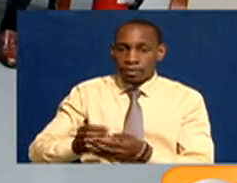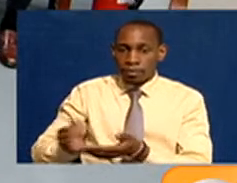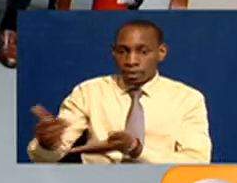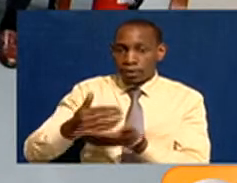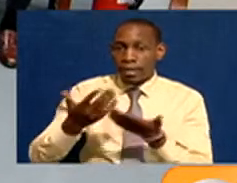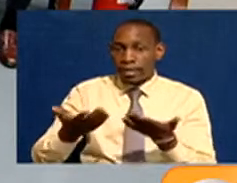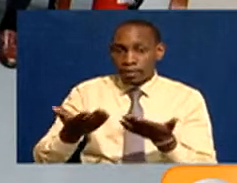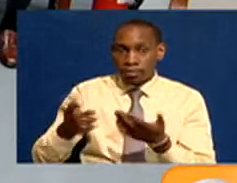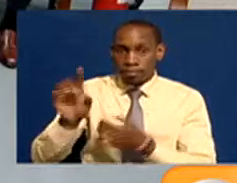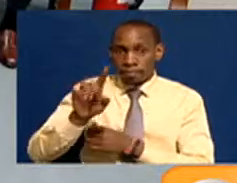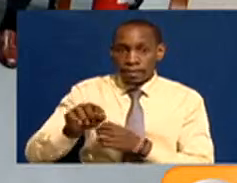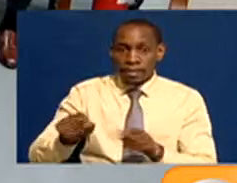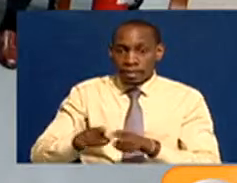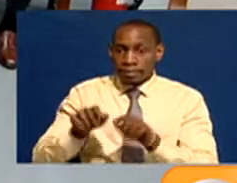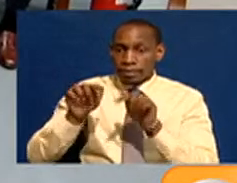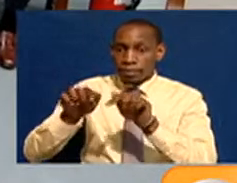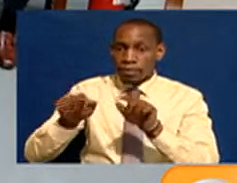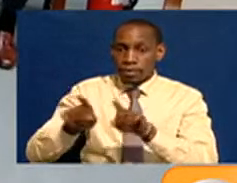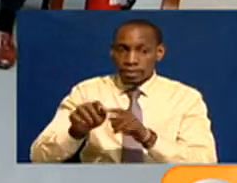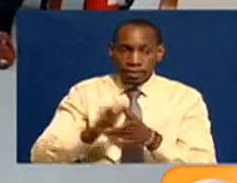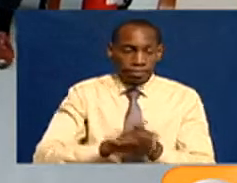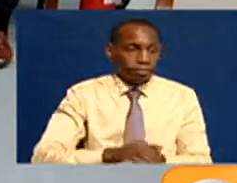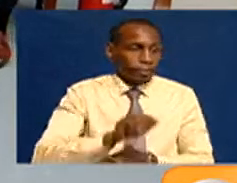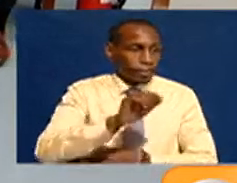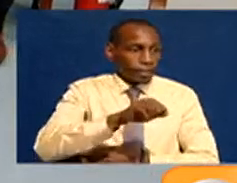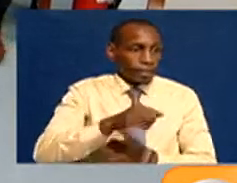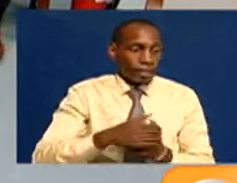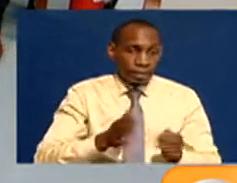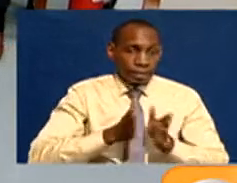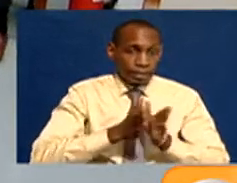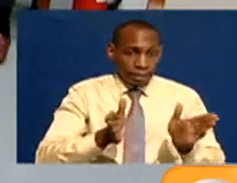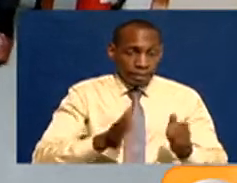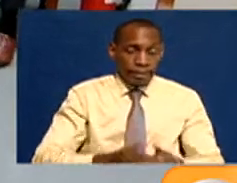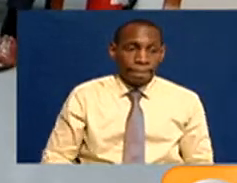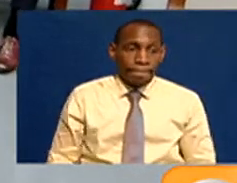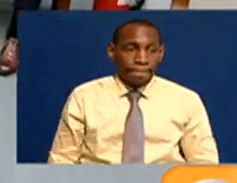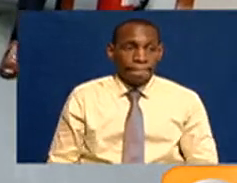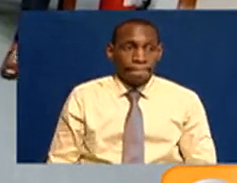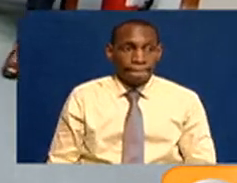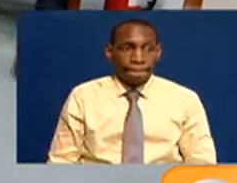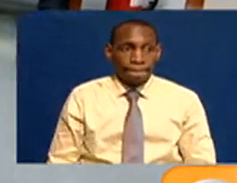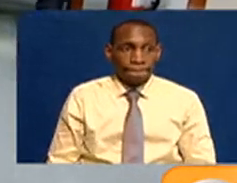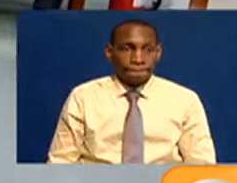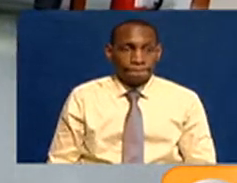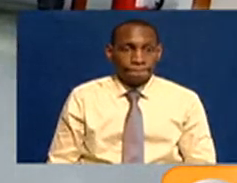of them? Yes. Yes, to the extent that...